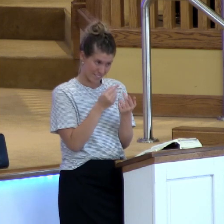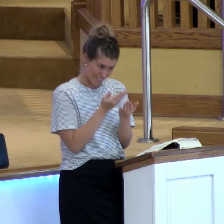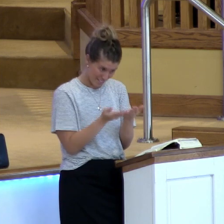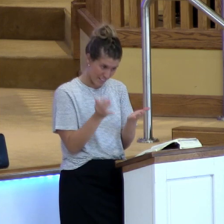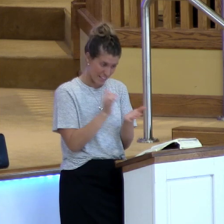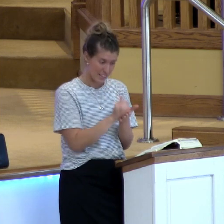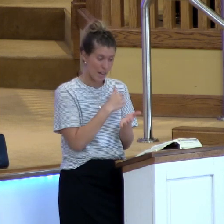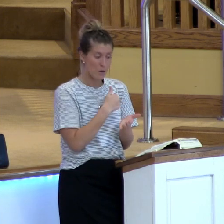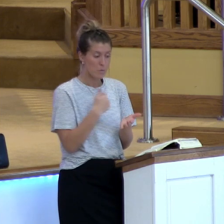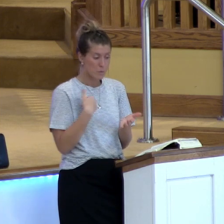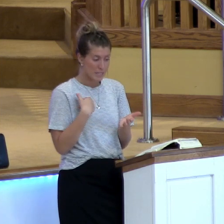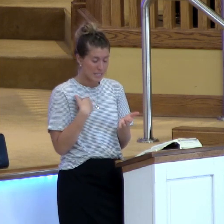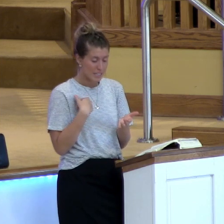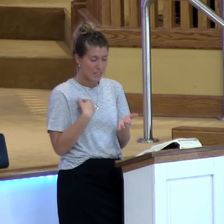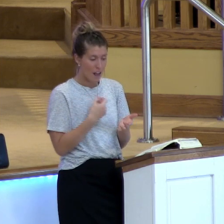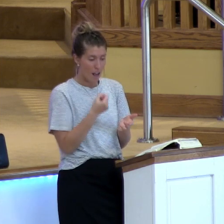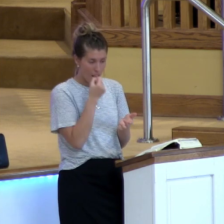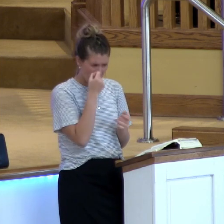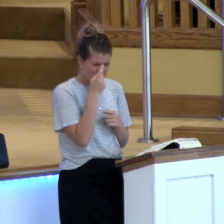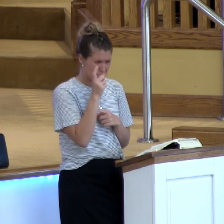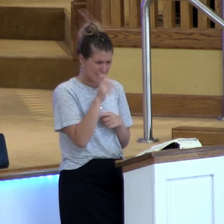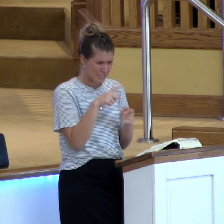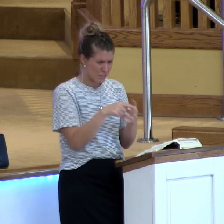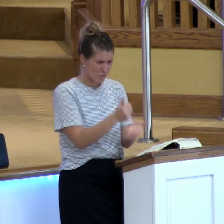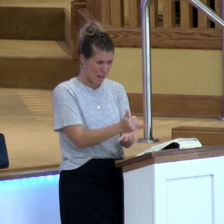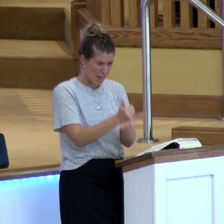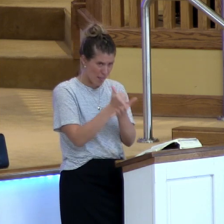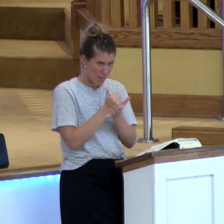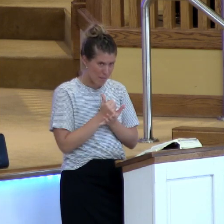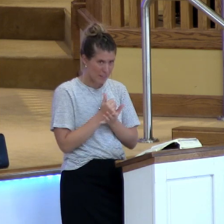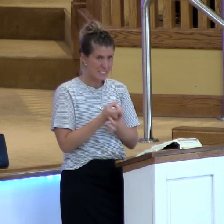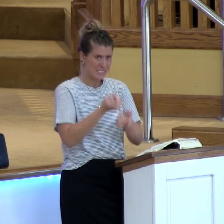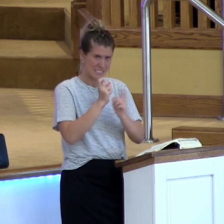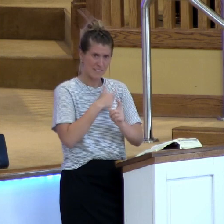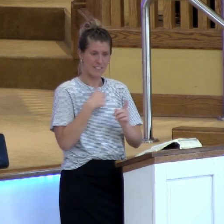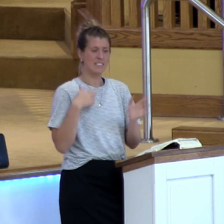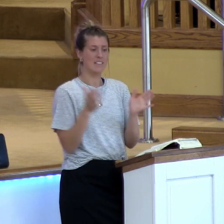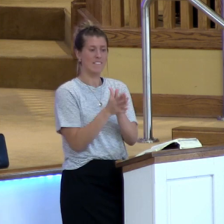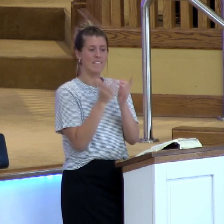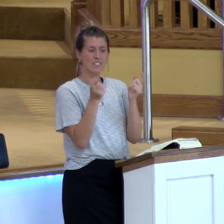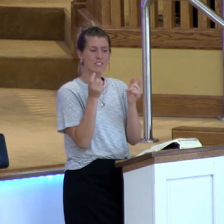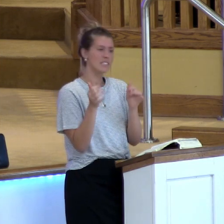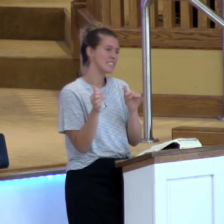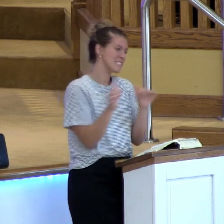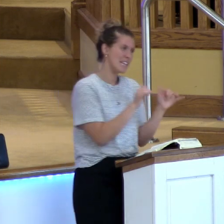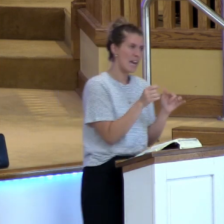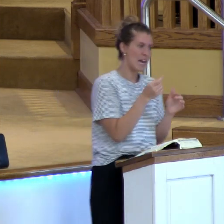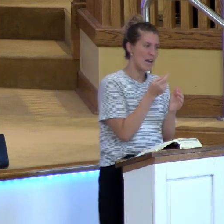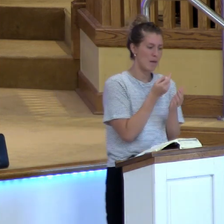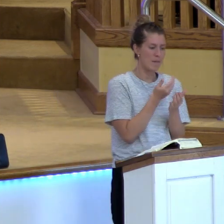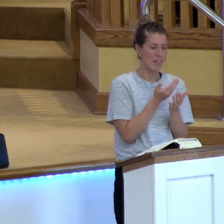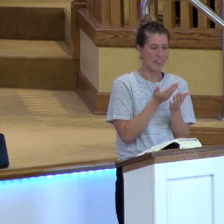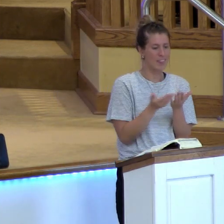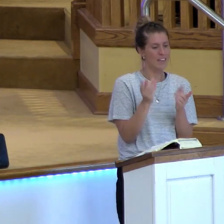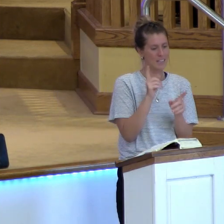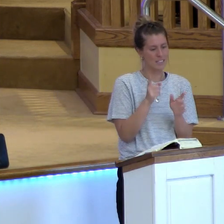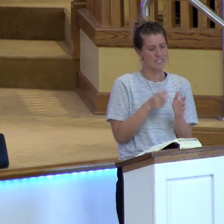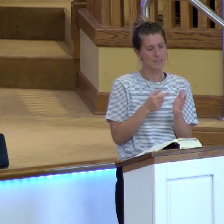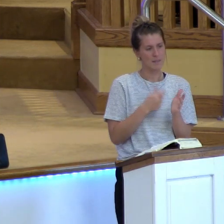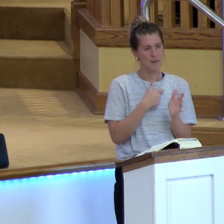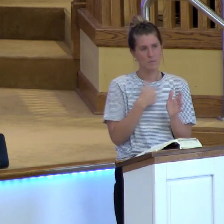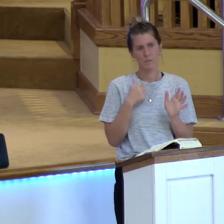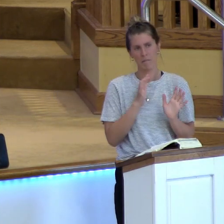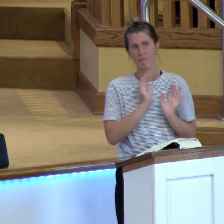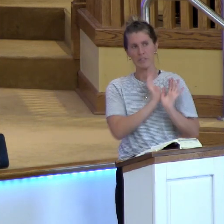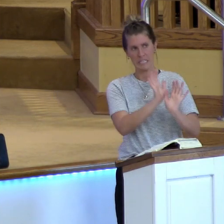that we realize needs to help us and give us victory is the very thing sometimes we turn on when we need it